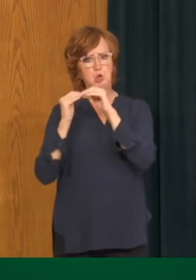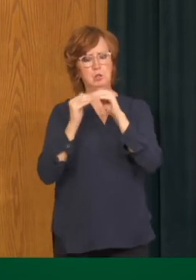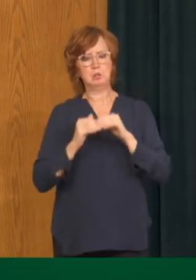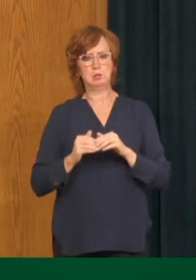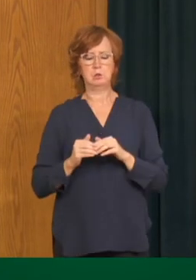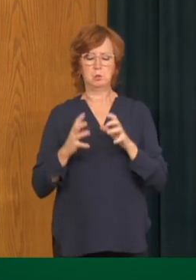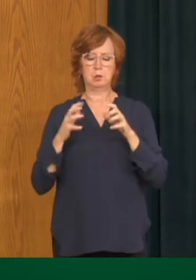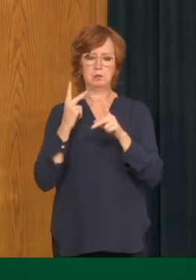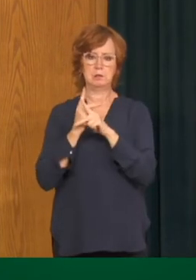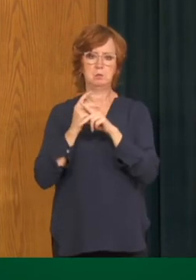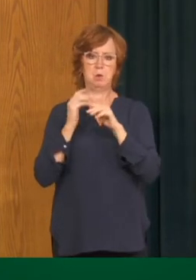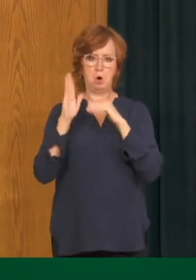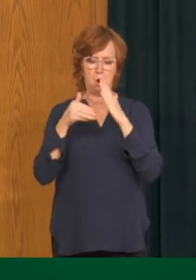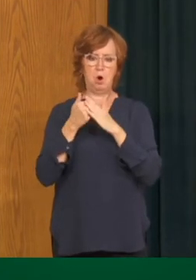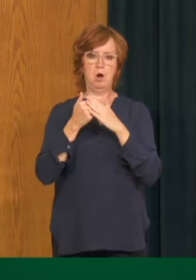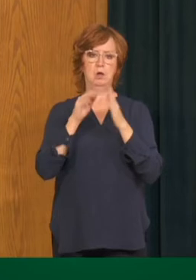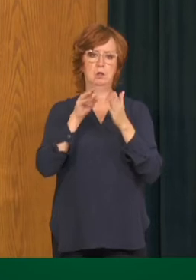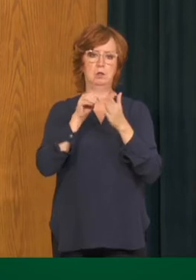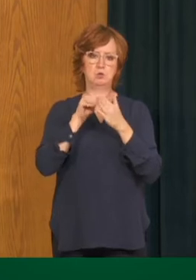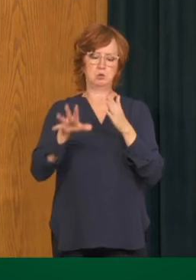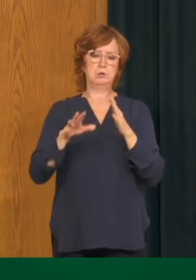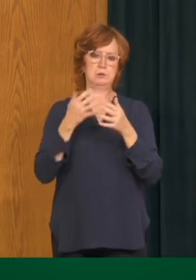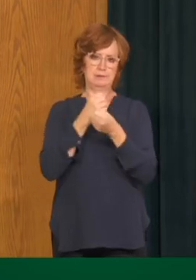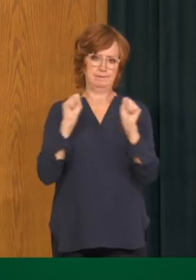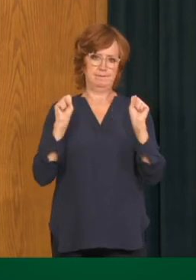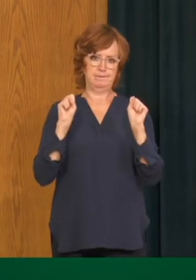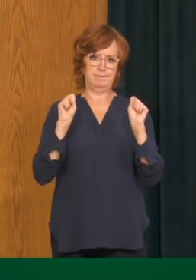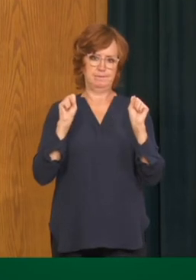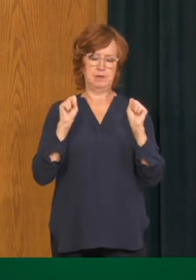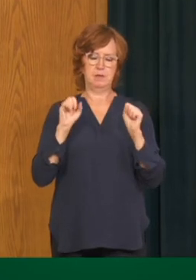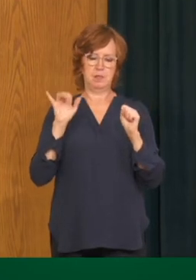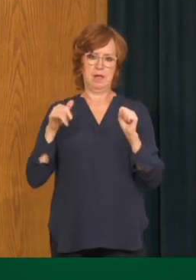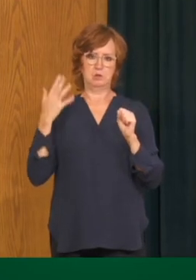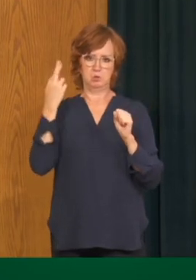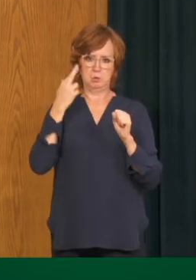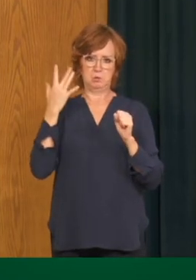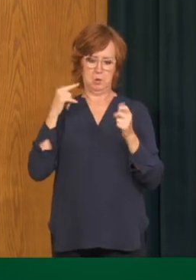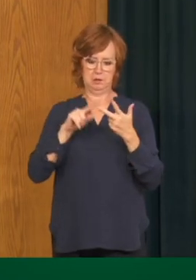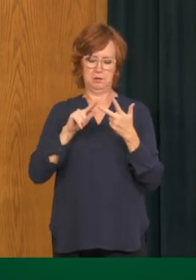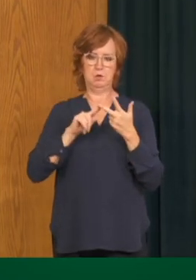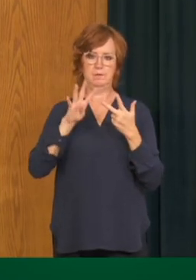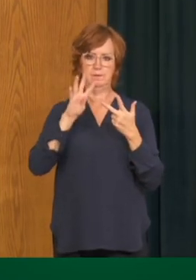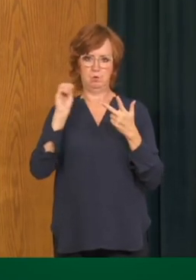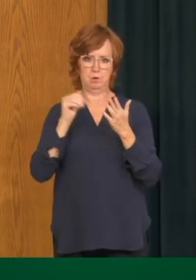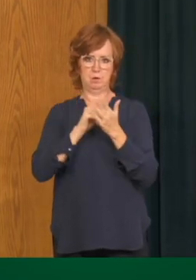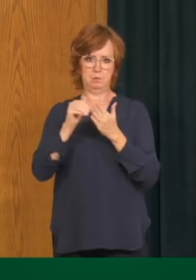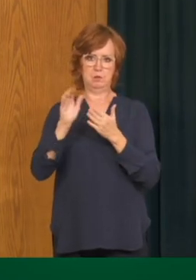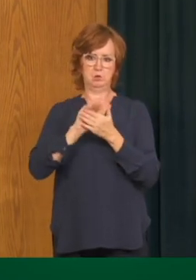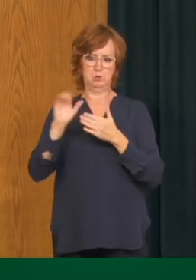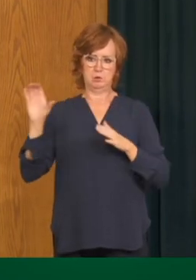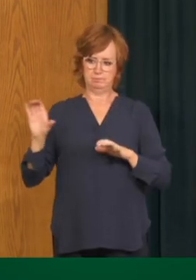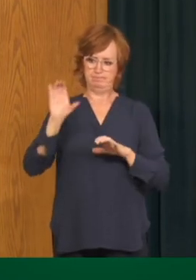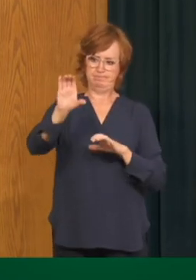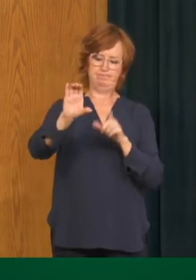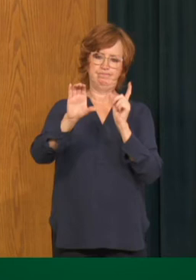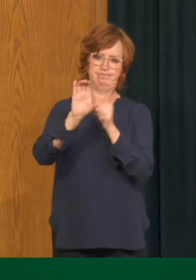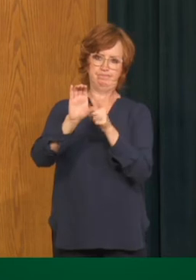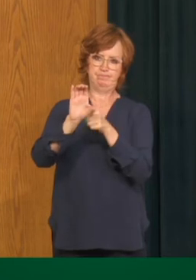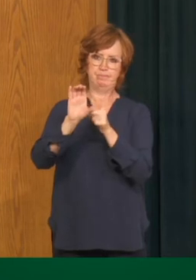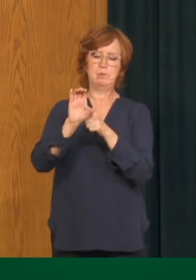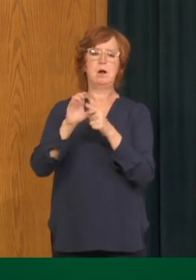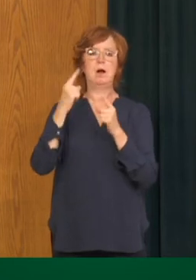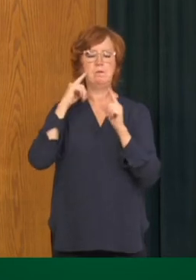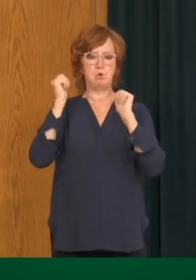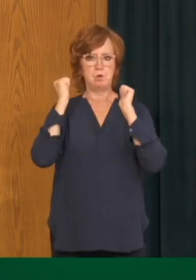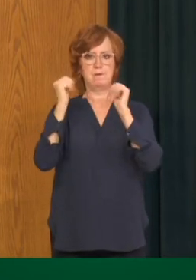any other across the province. So that's why we have moved forward with this $40 million to ensure that each and every classroom has access to